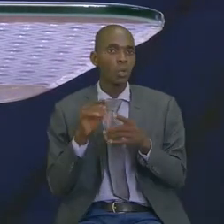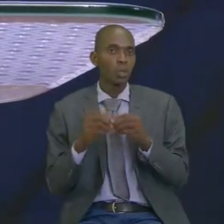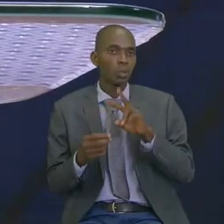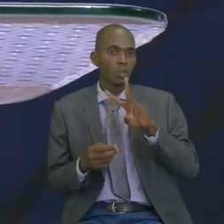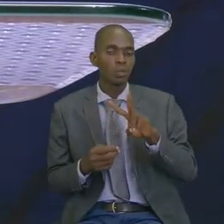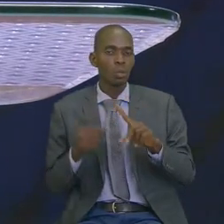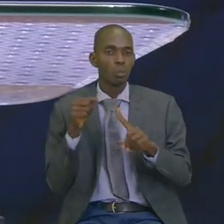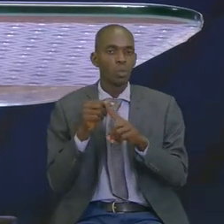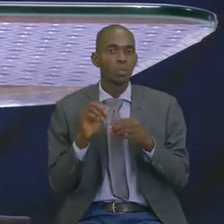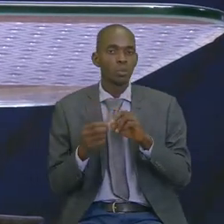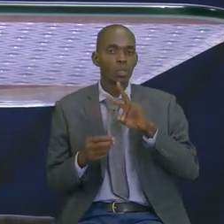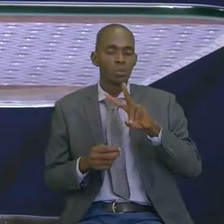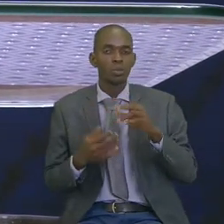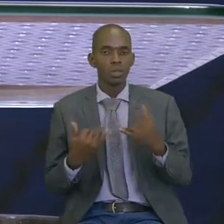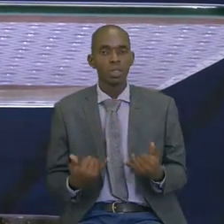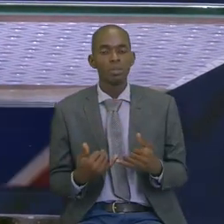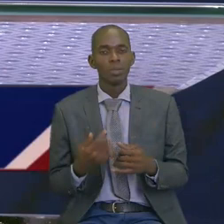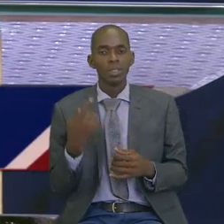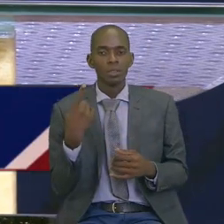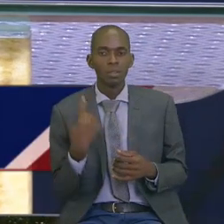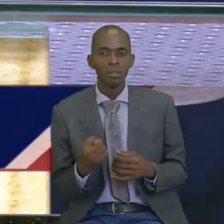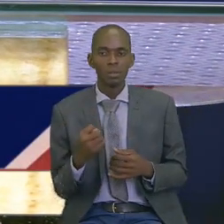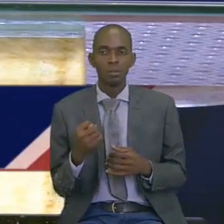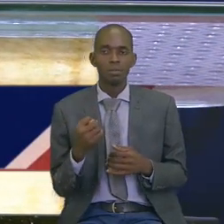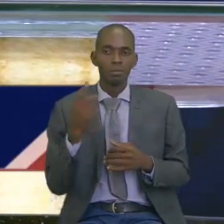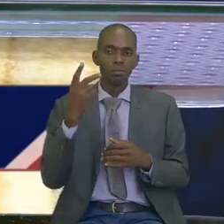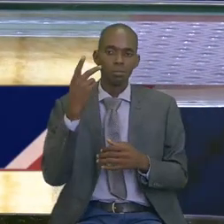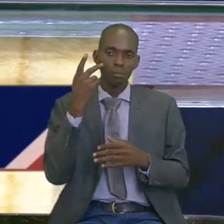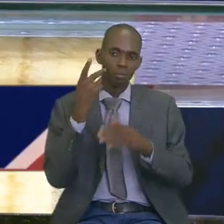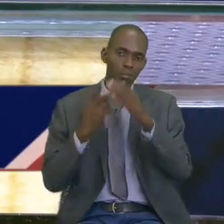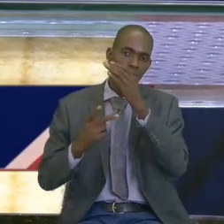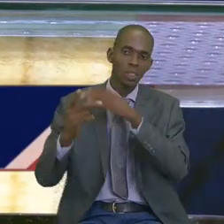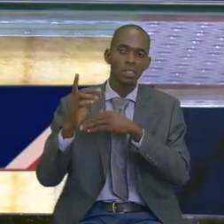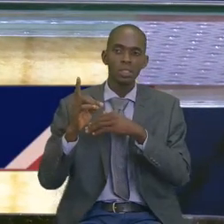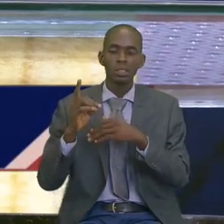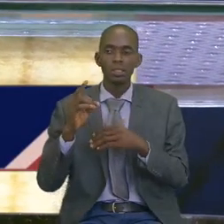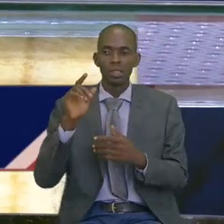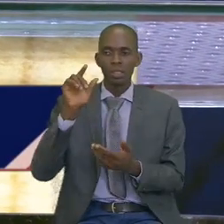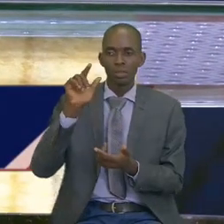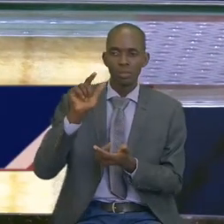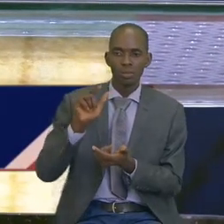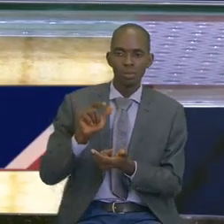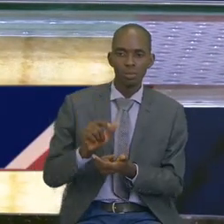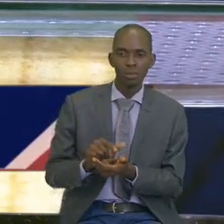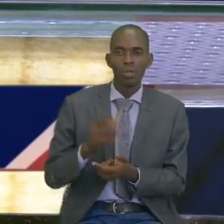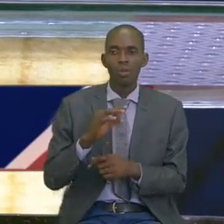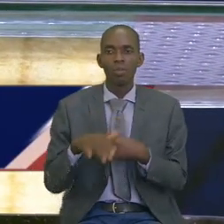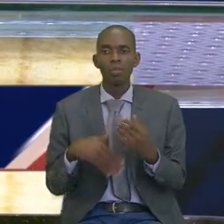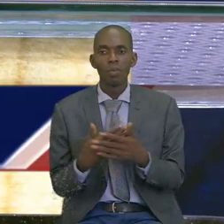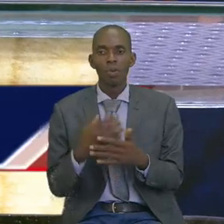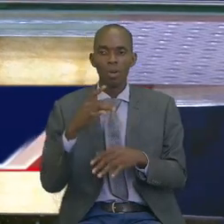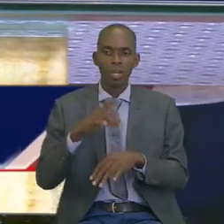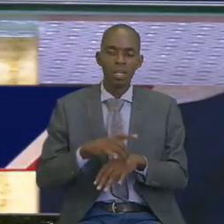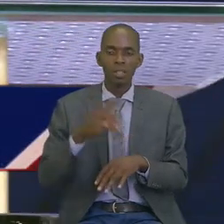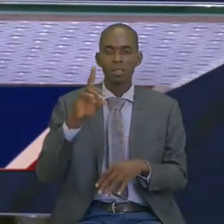number 2, we're looking at the predicted deterioration of all earthly despots. You see